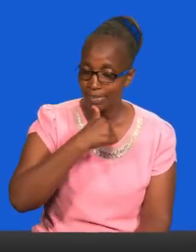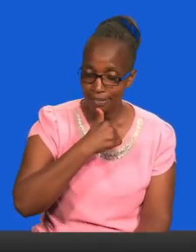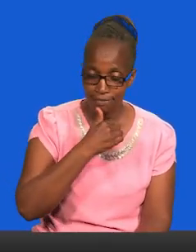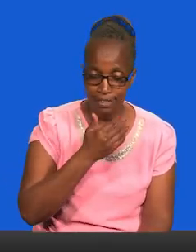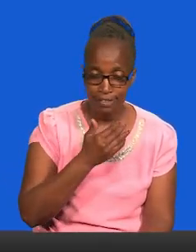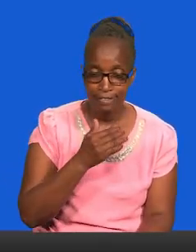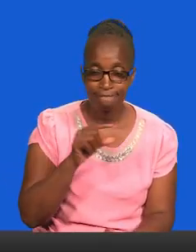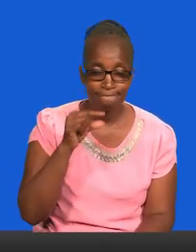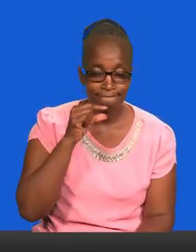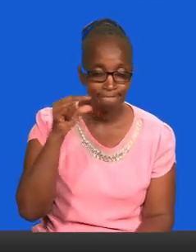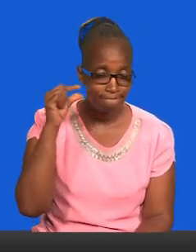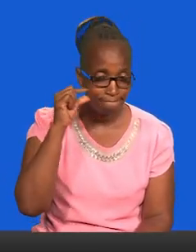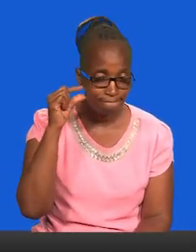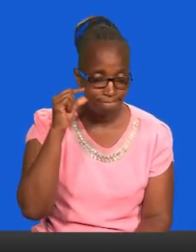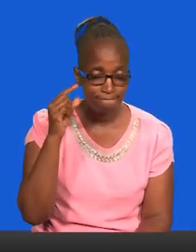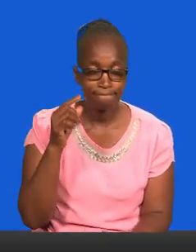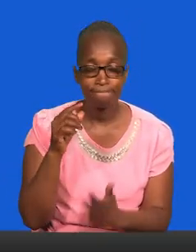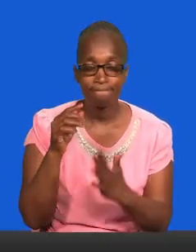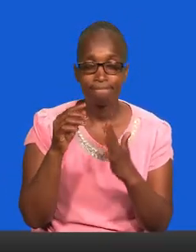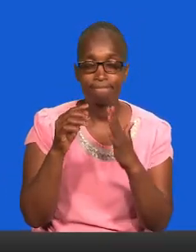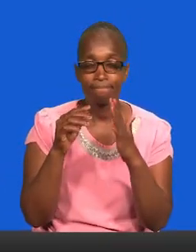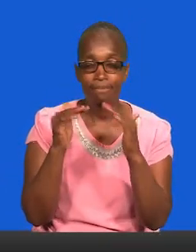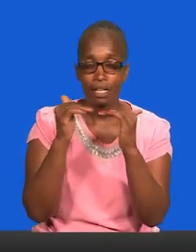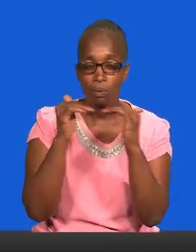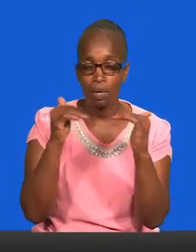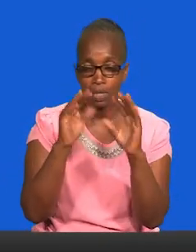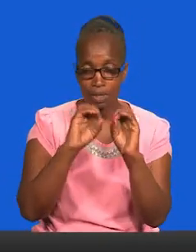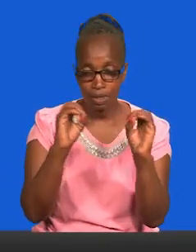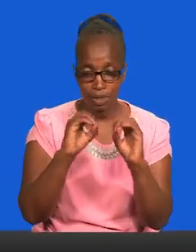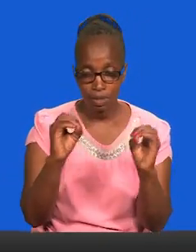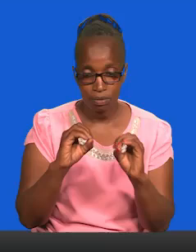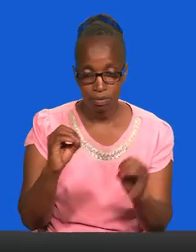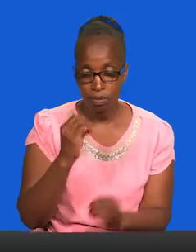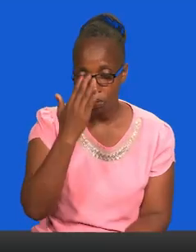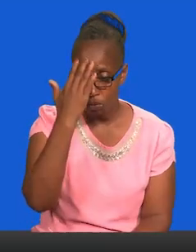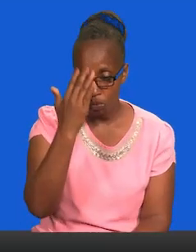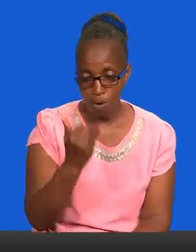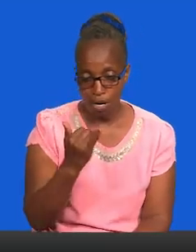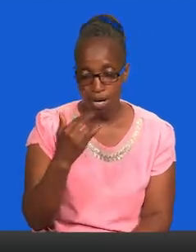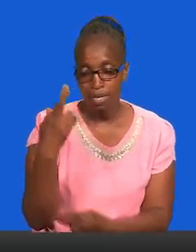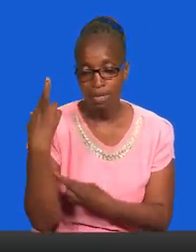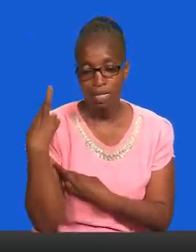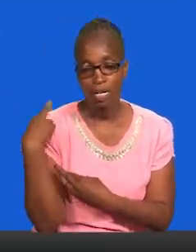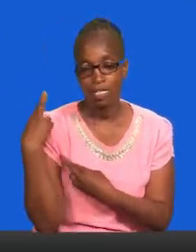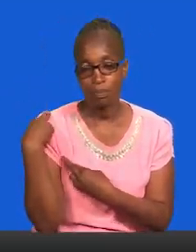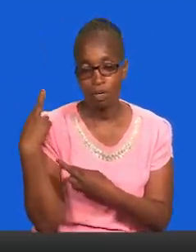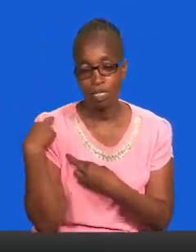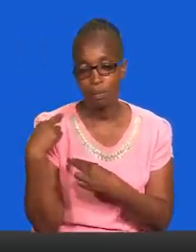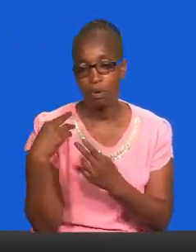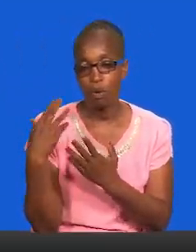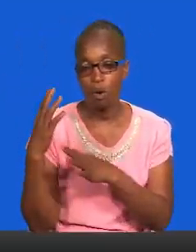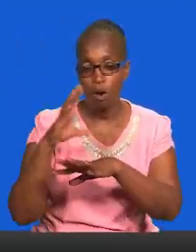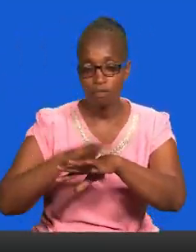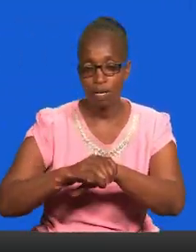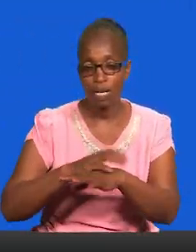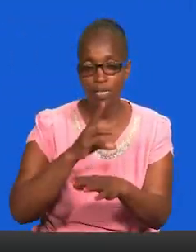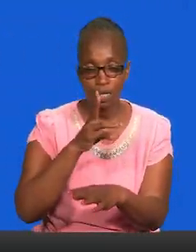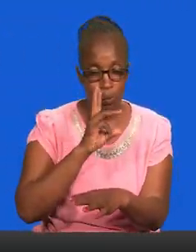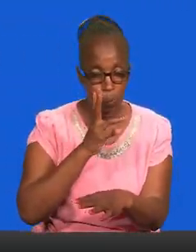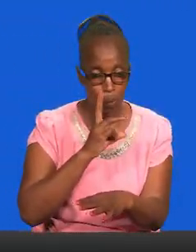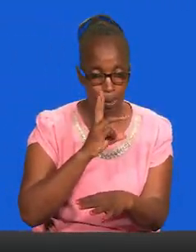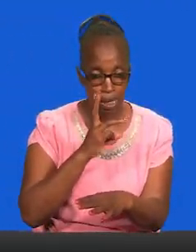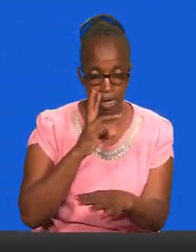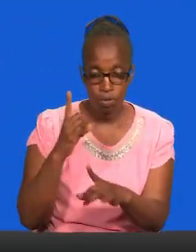have suffered gender inequality because the responsibility of fetching